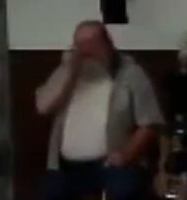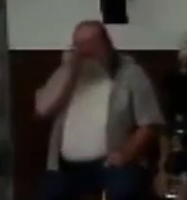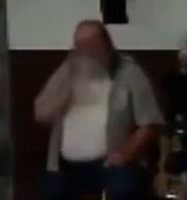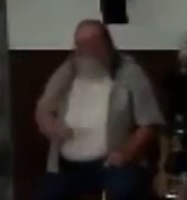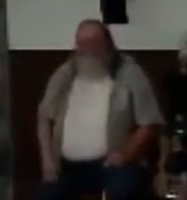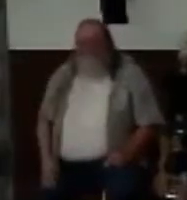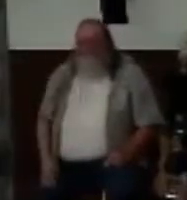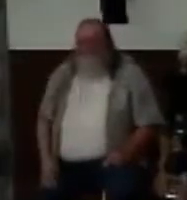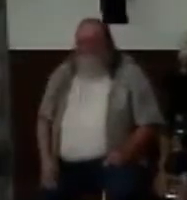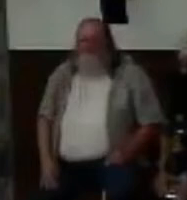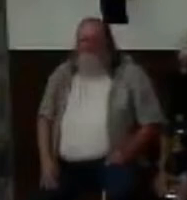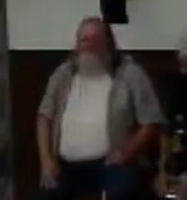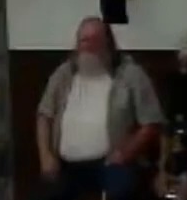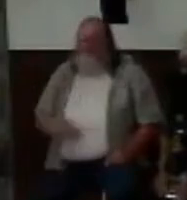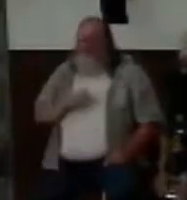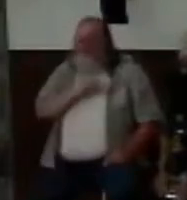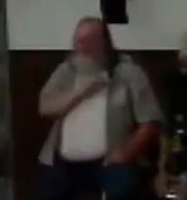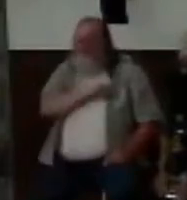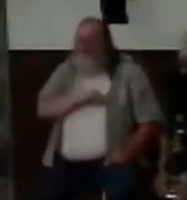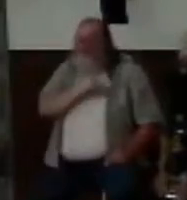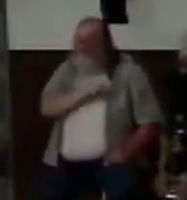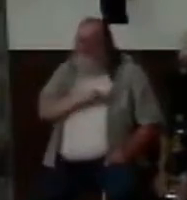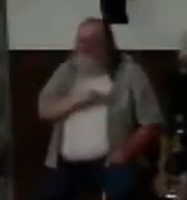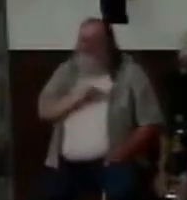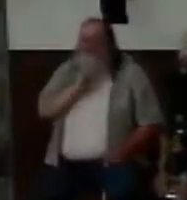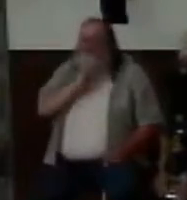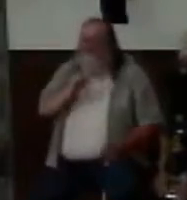line in Bethlehem."